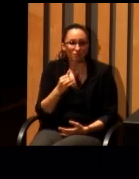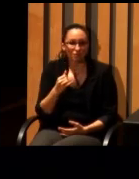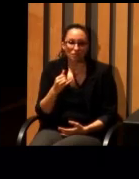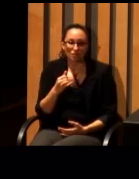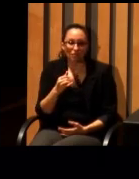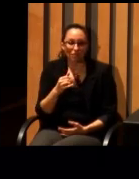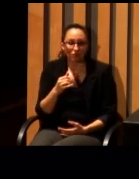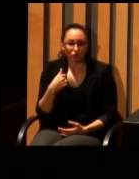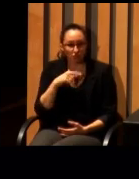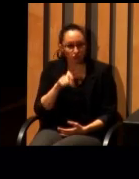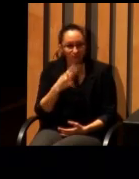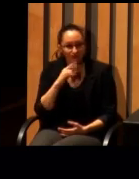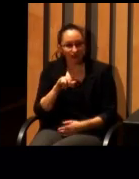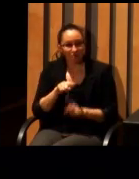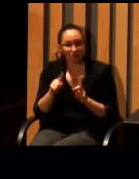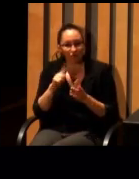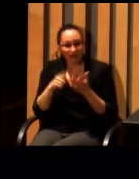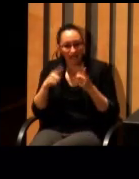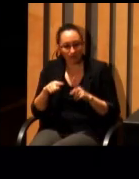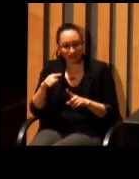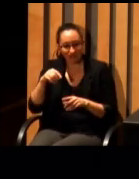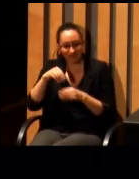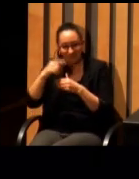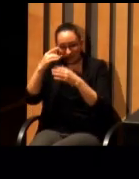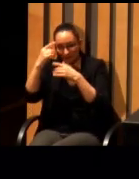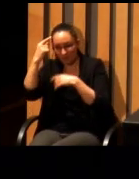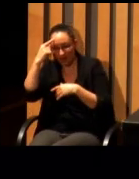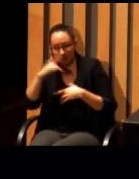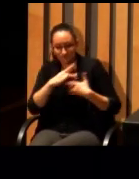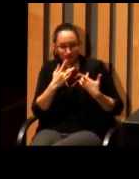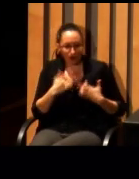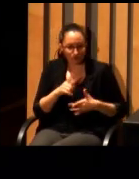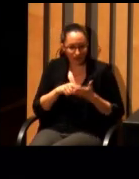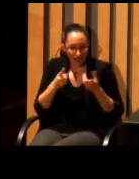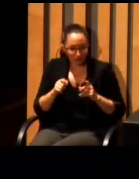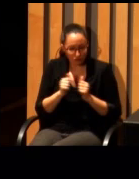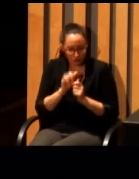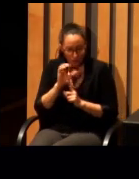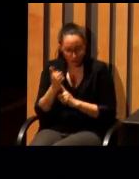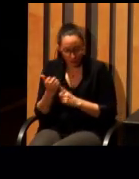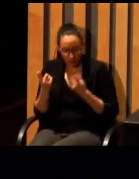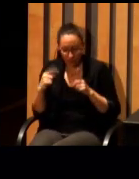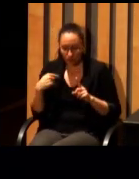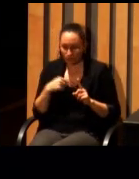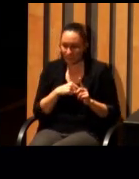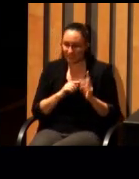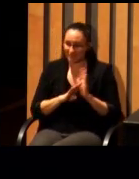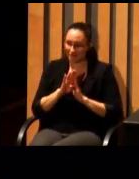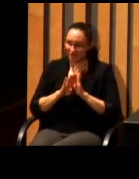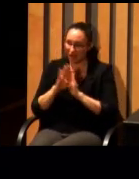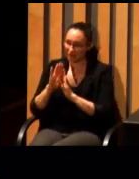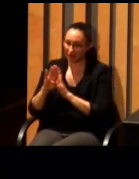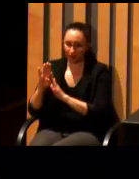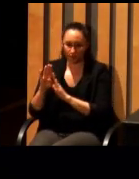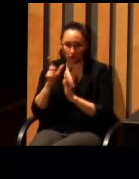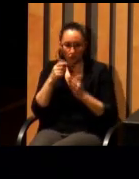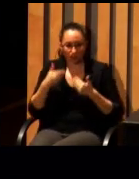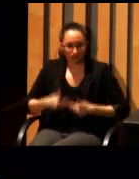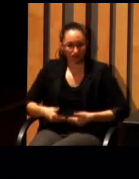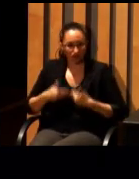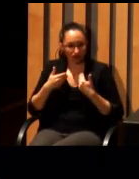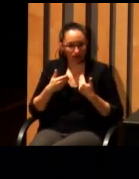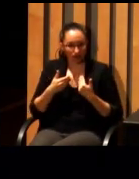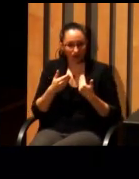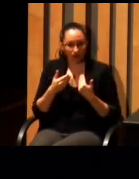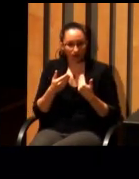what happens in people's hearts and minds, right? What happens in culture as we become people, in all the instances and places